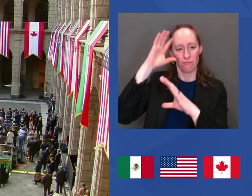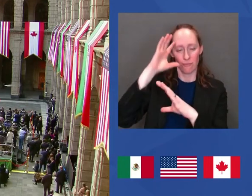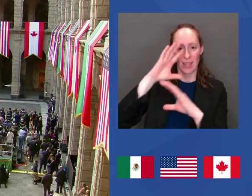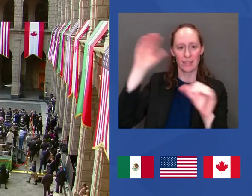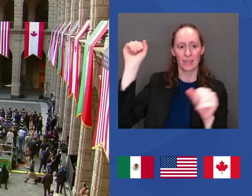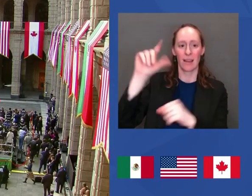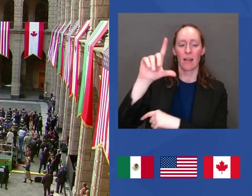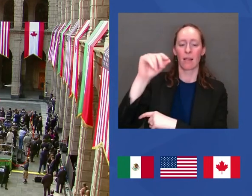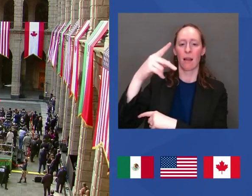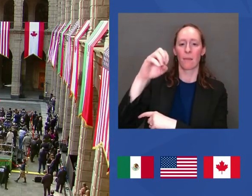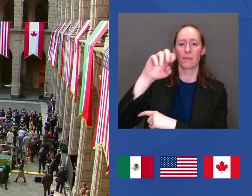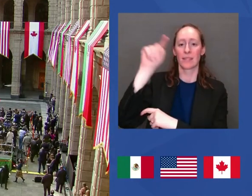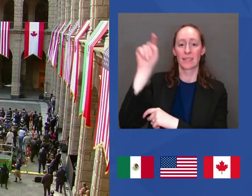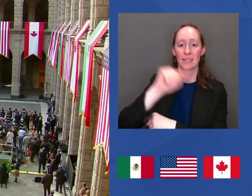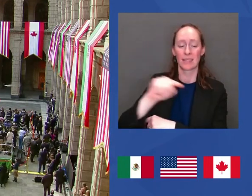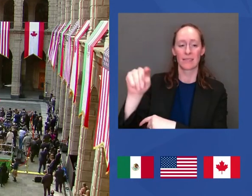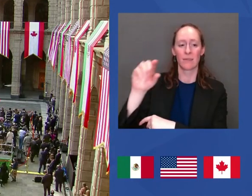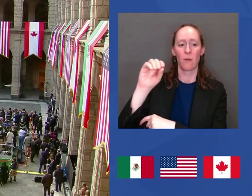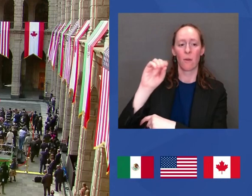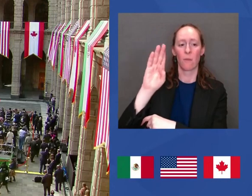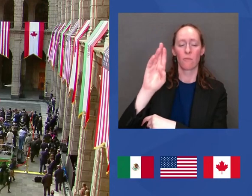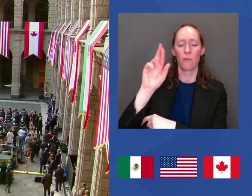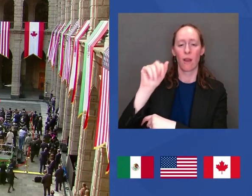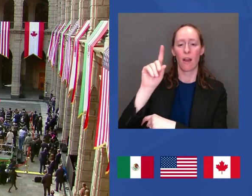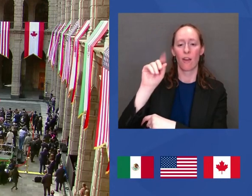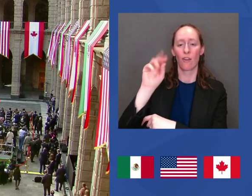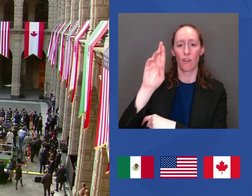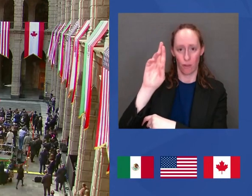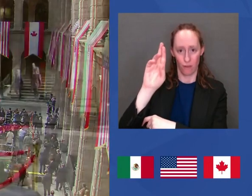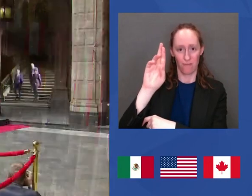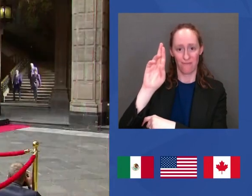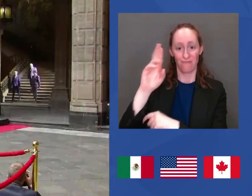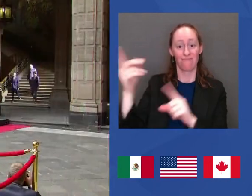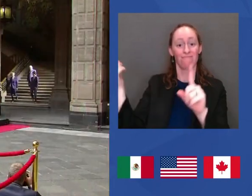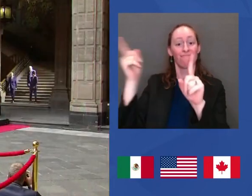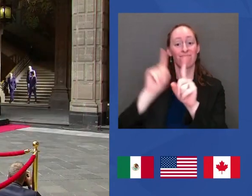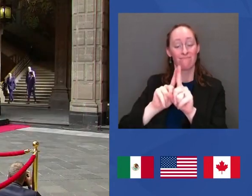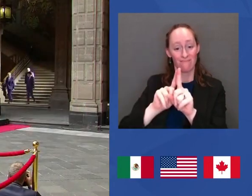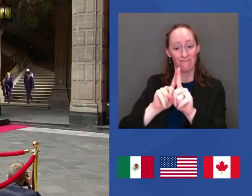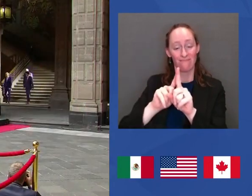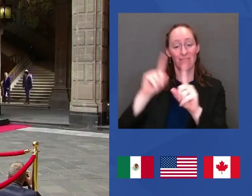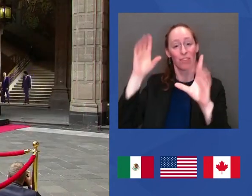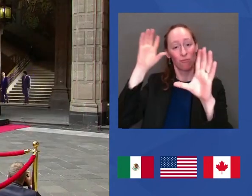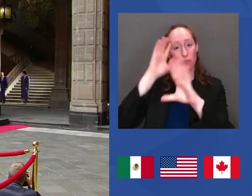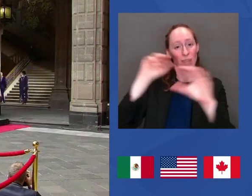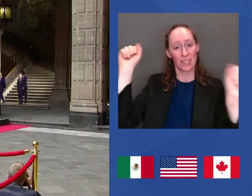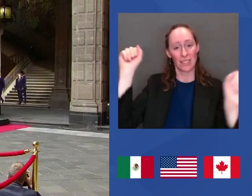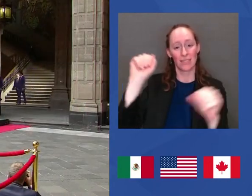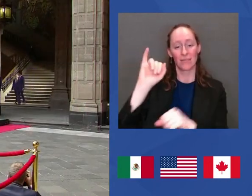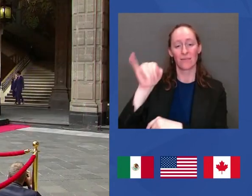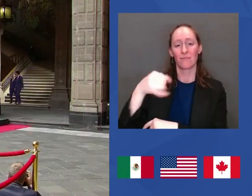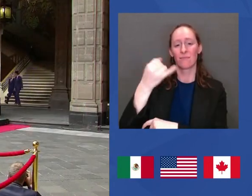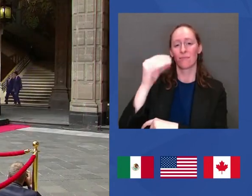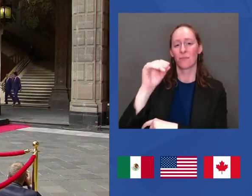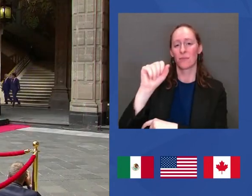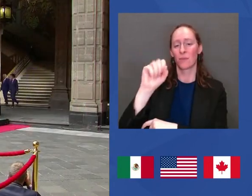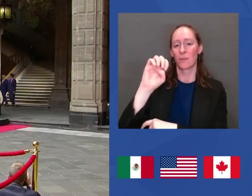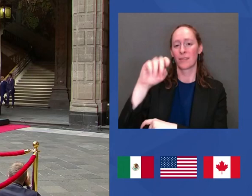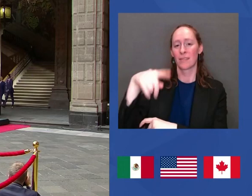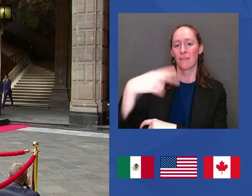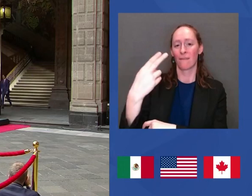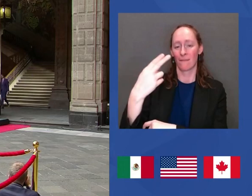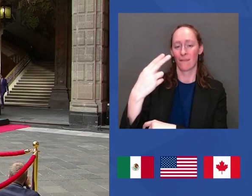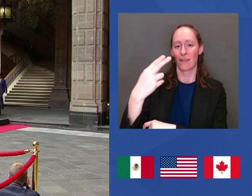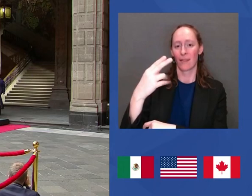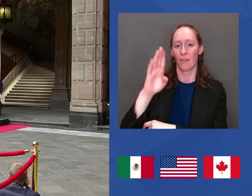Excellency Joseph Biden Jr., President of the United States of America, and His Excellency Mr.